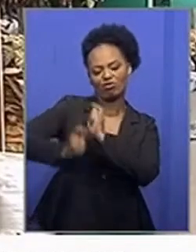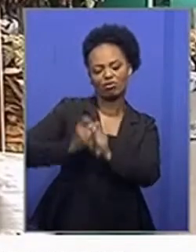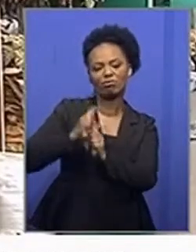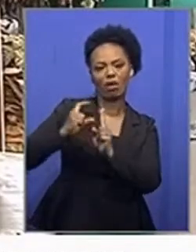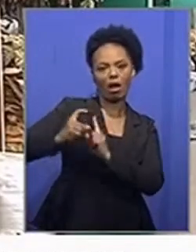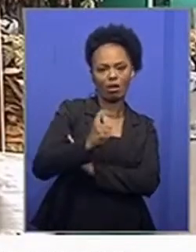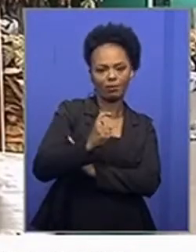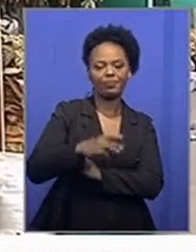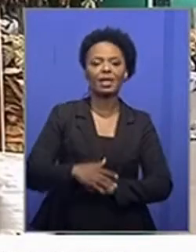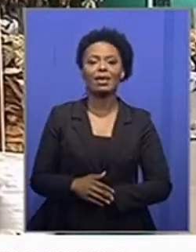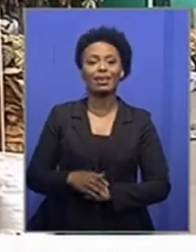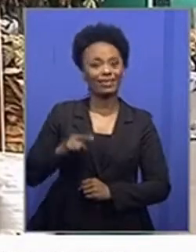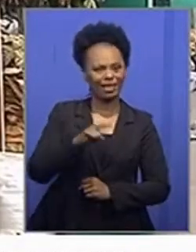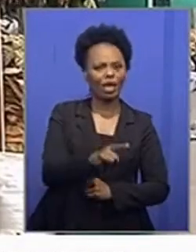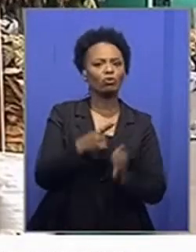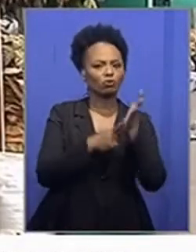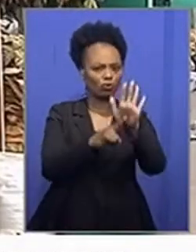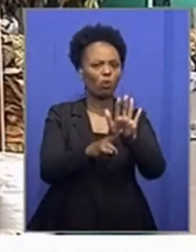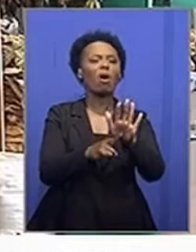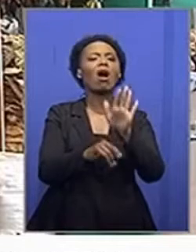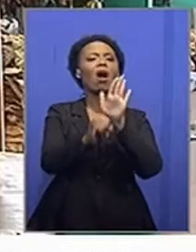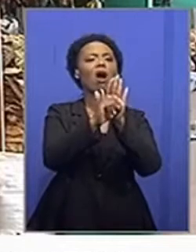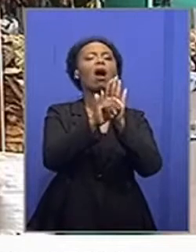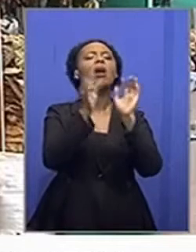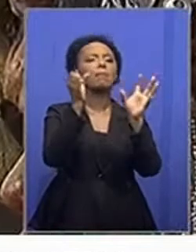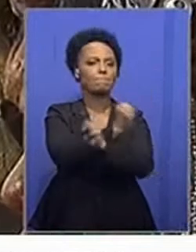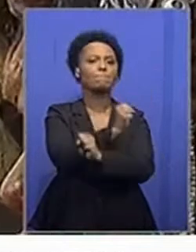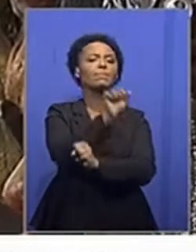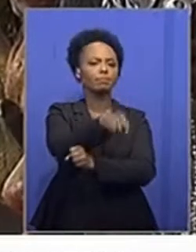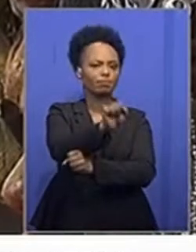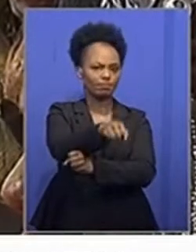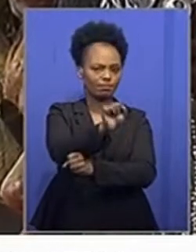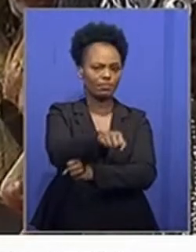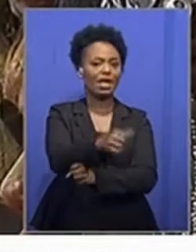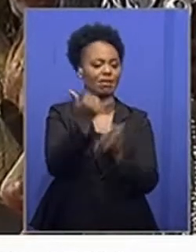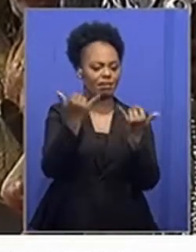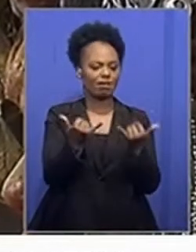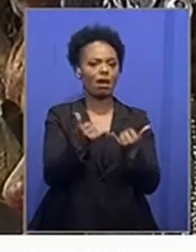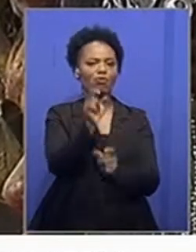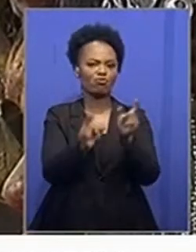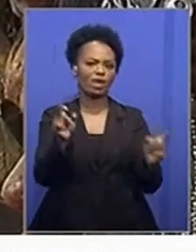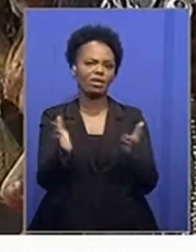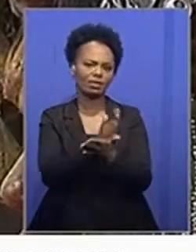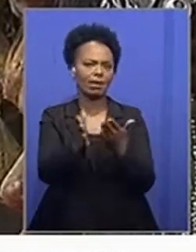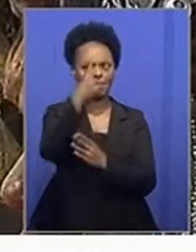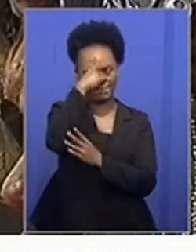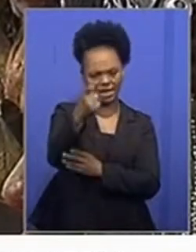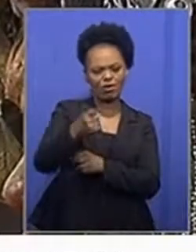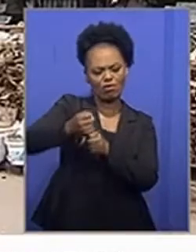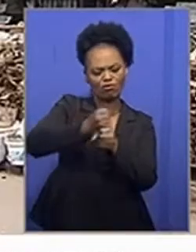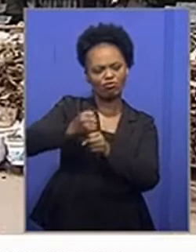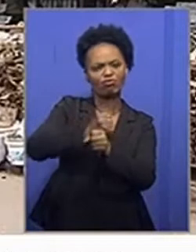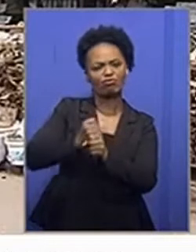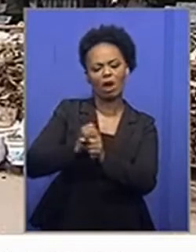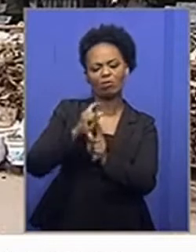ya setho. So ya o bontsha ntwe gore ka nnete batho ba believela ko